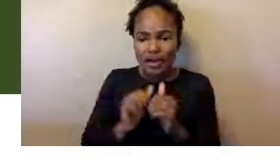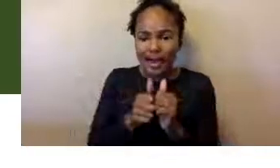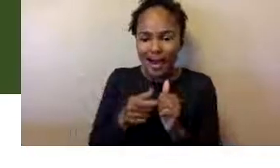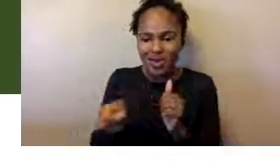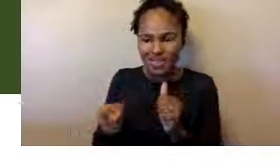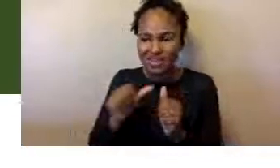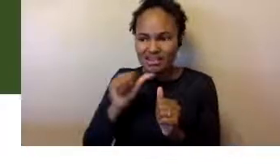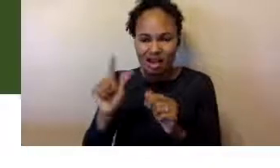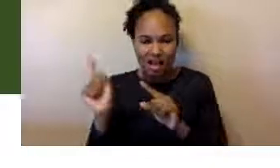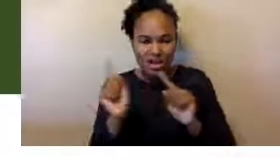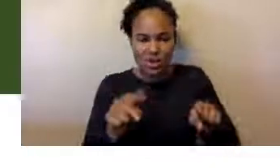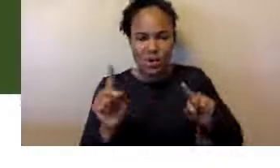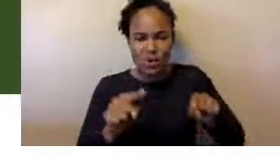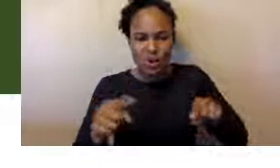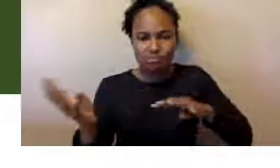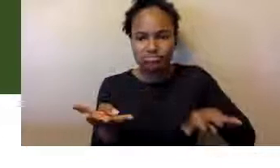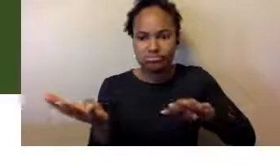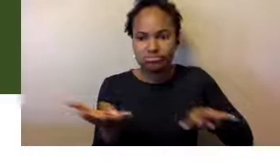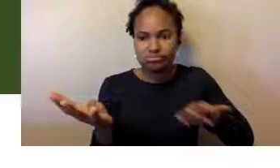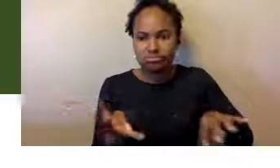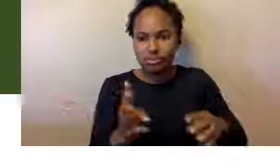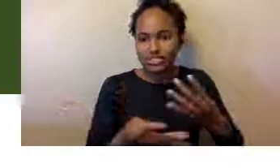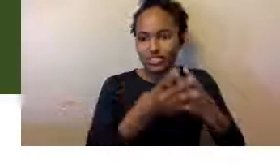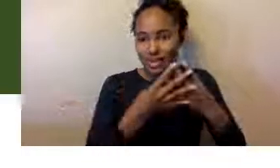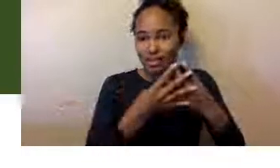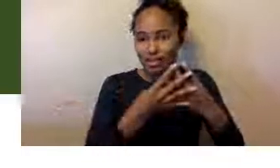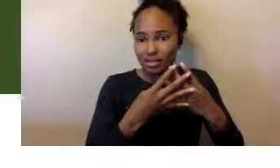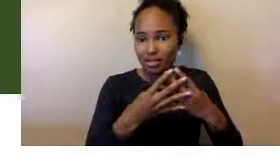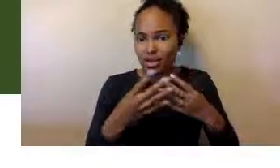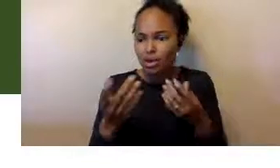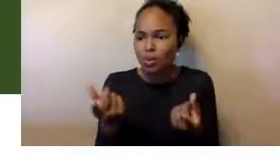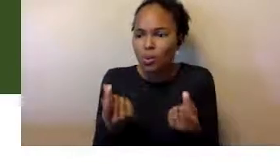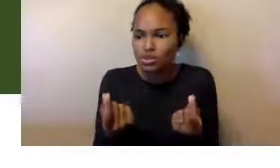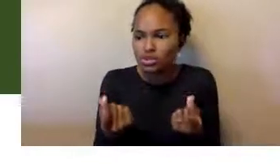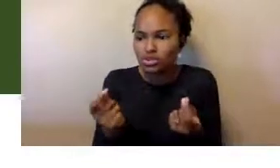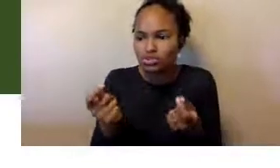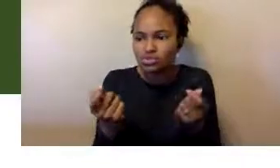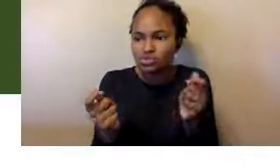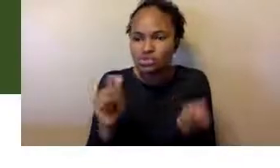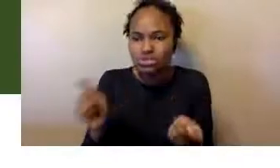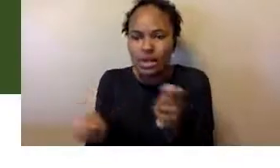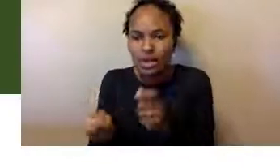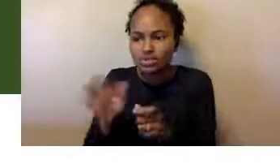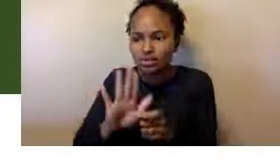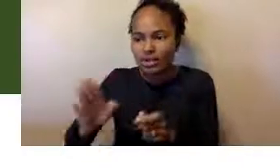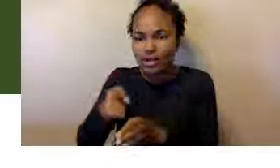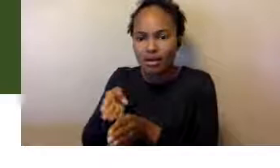the recommendations can be utilized for youth as well as adult systems.